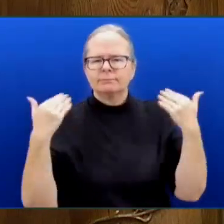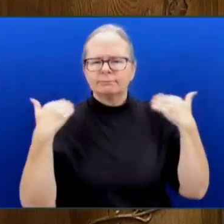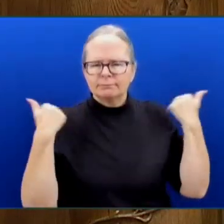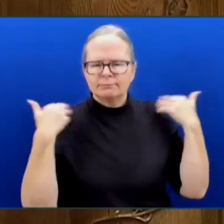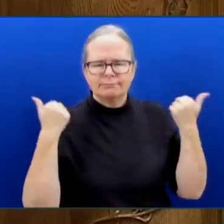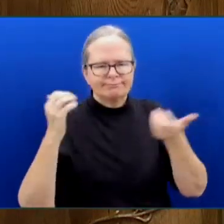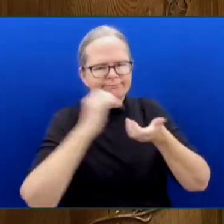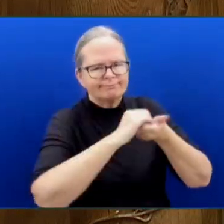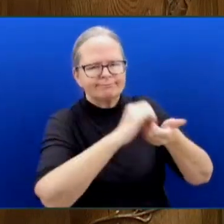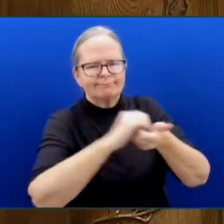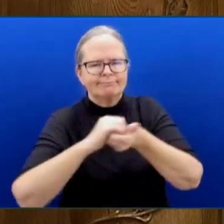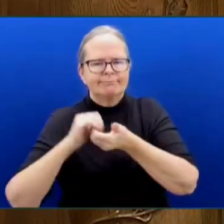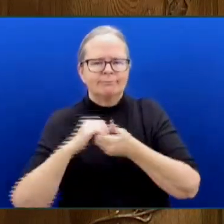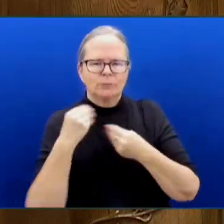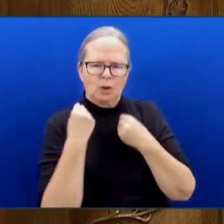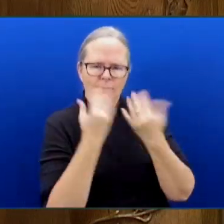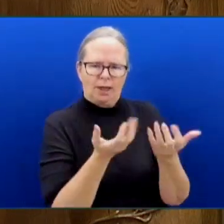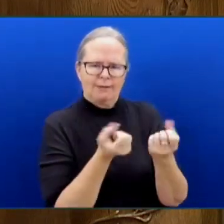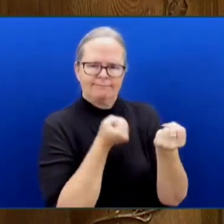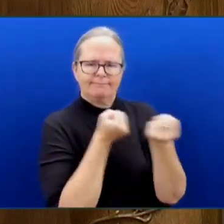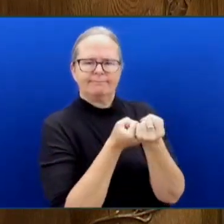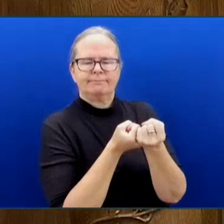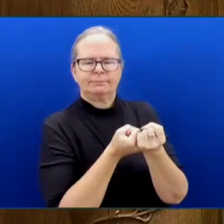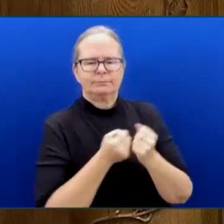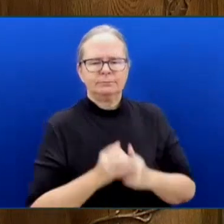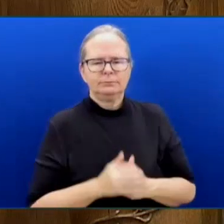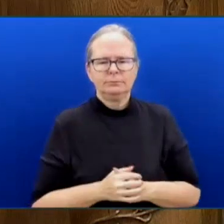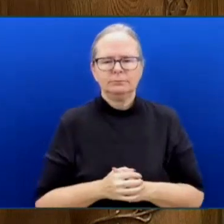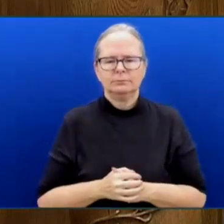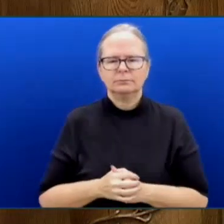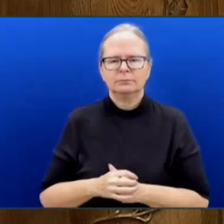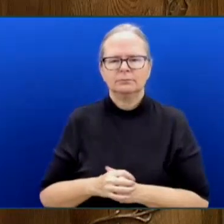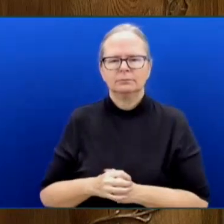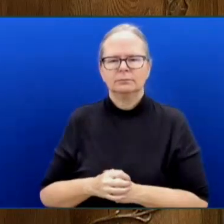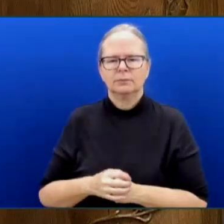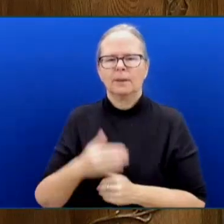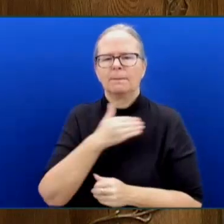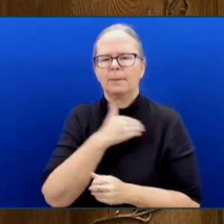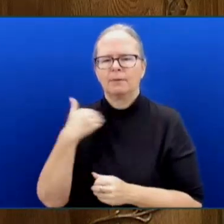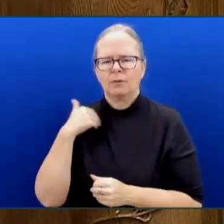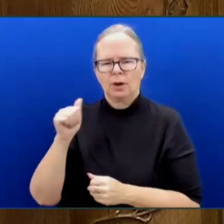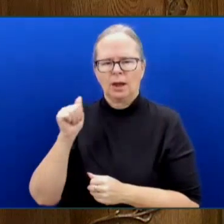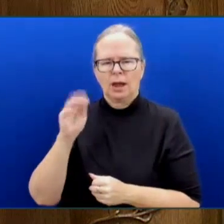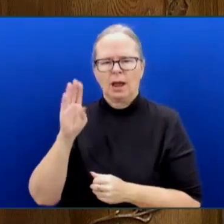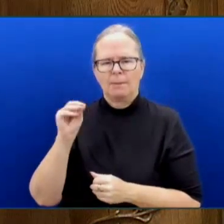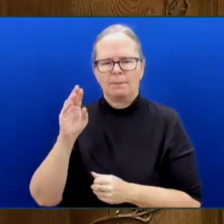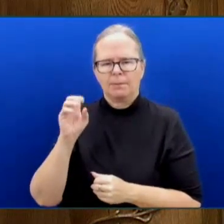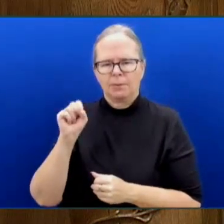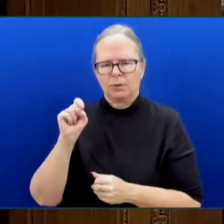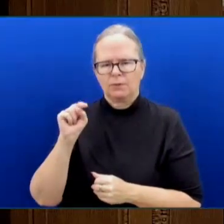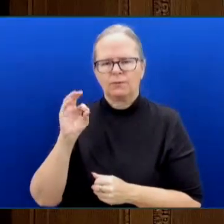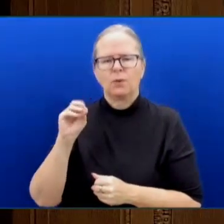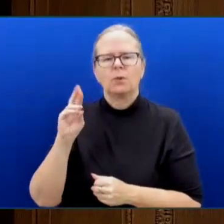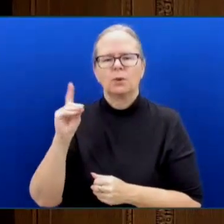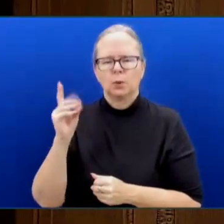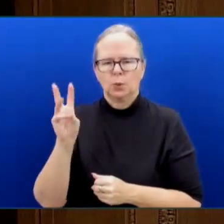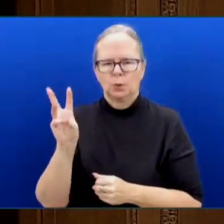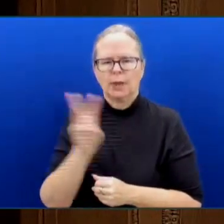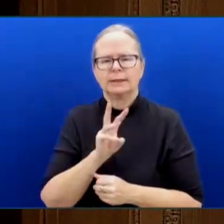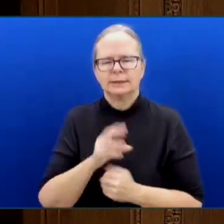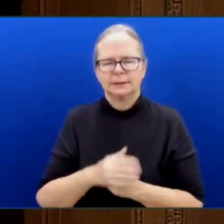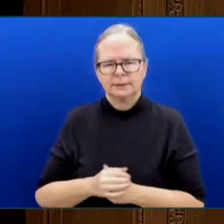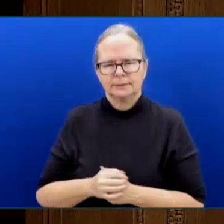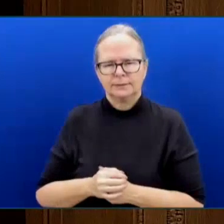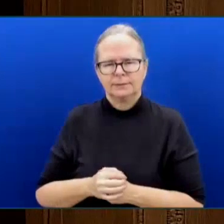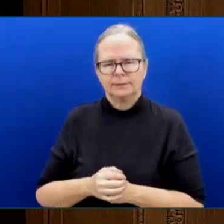Member for Abbotsford West. Thanks, Mr. Speaker. Not only is the Premier and the government embarking upon a climate plan that